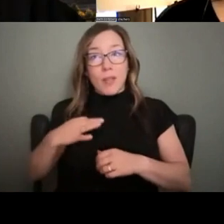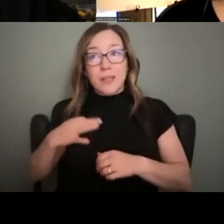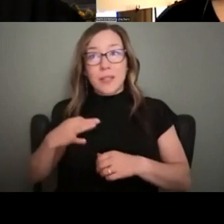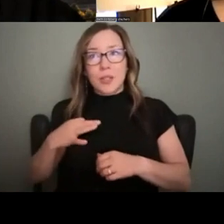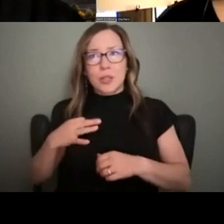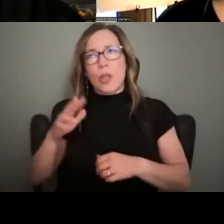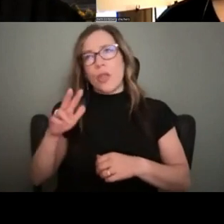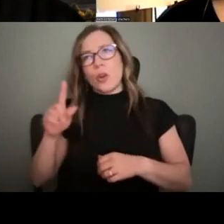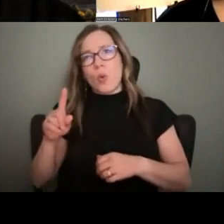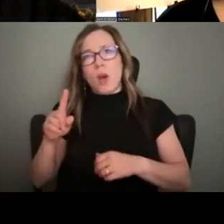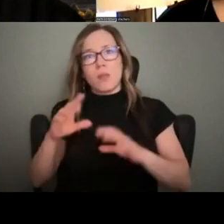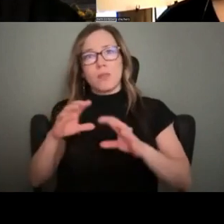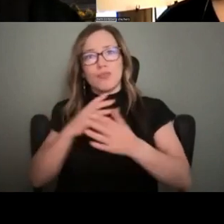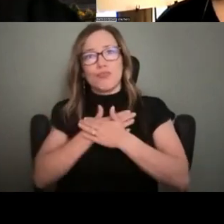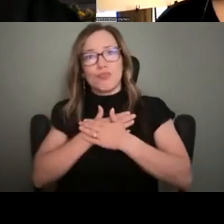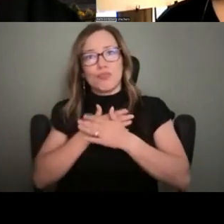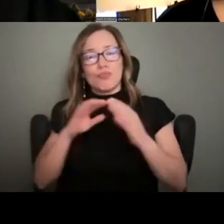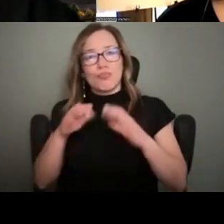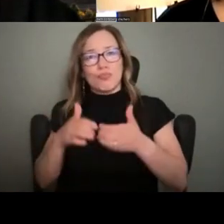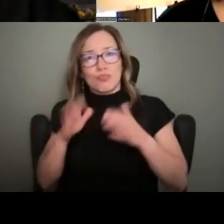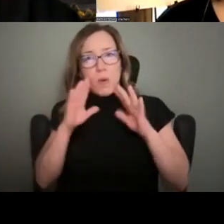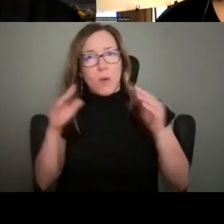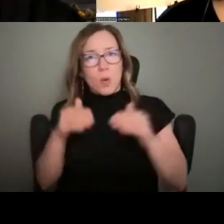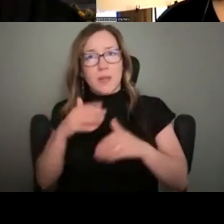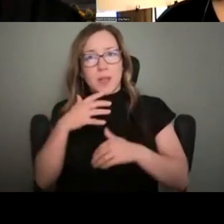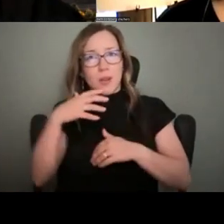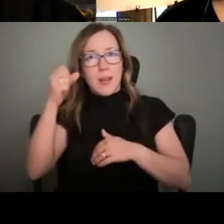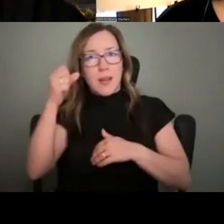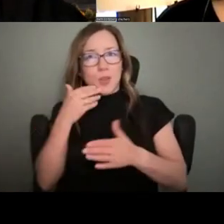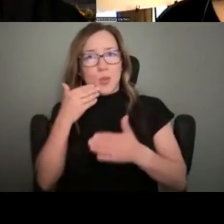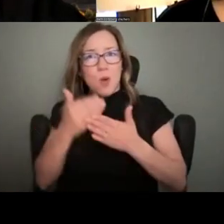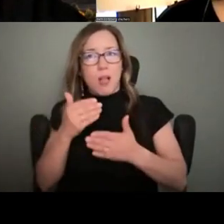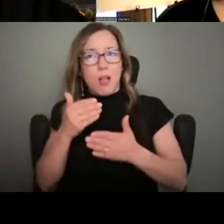31 respite squad volunteers focused largely on AgeWell's